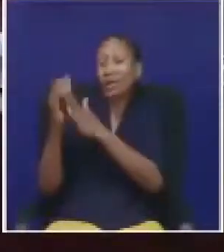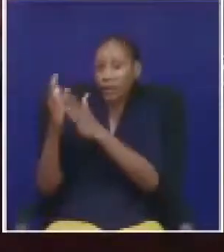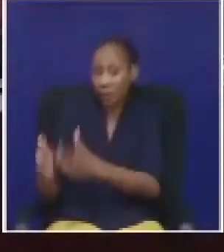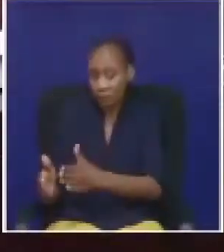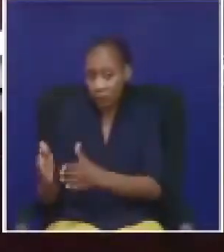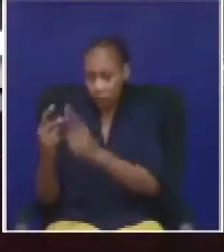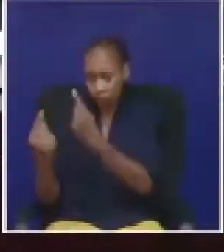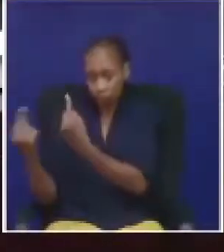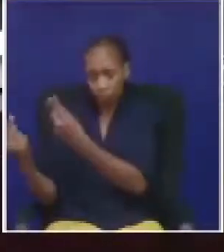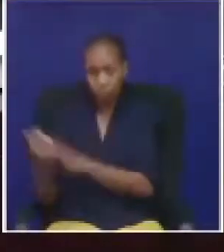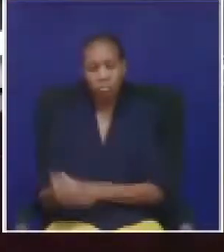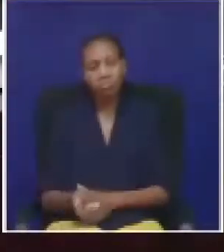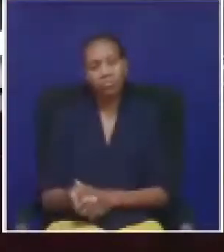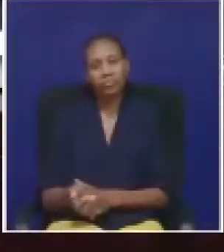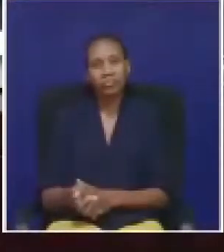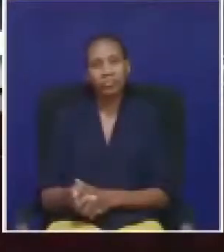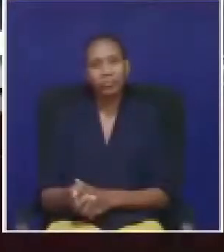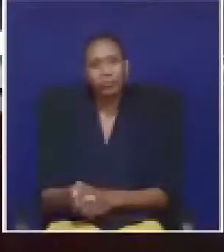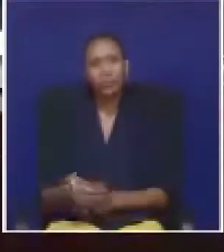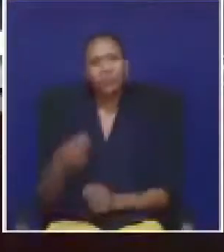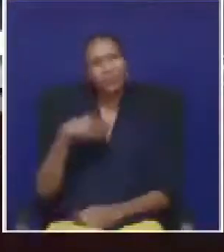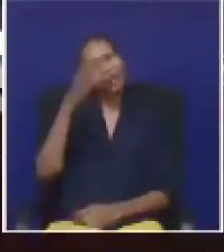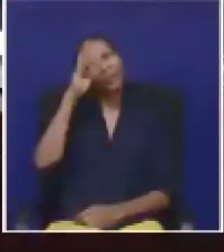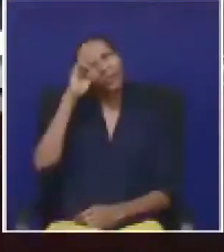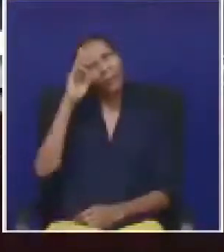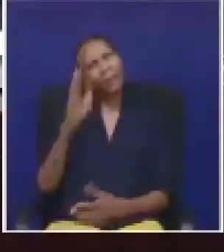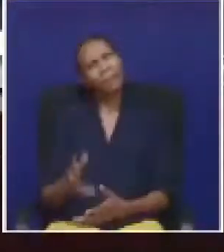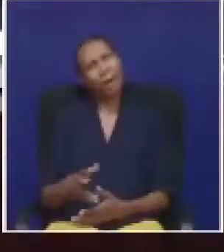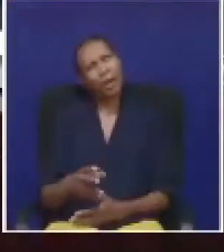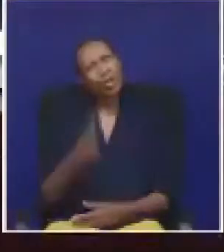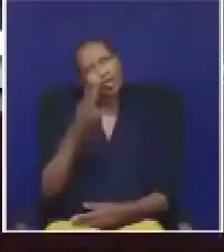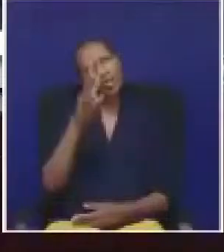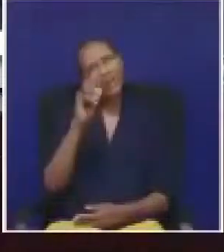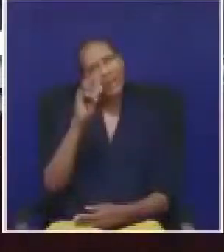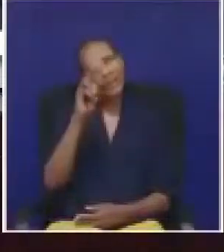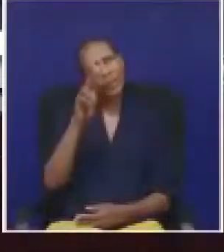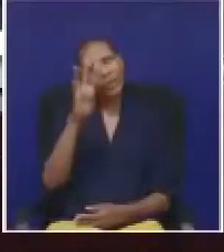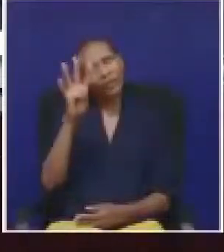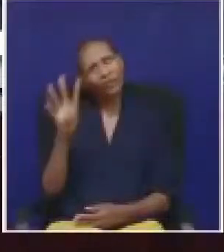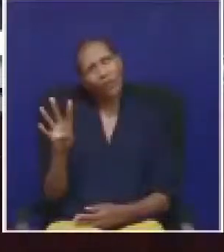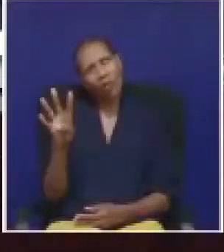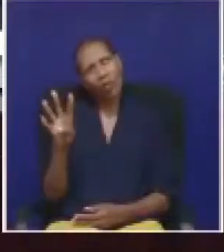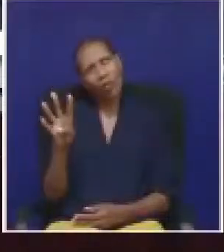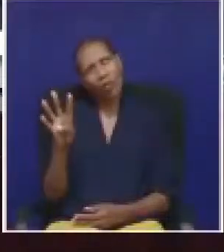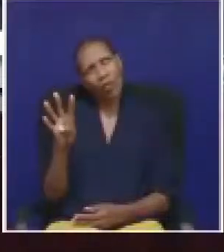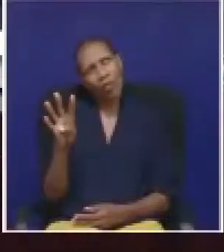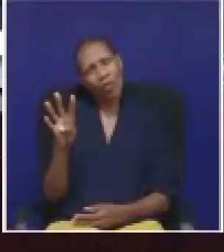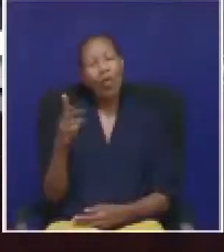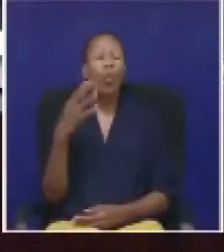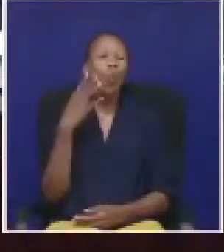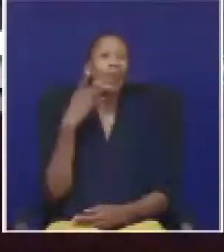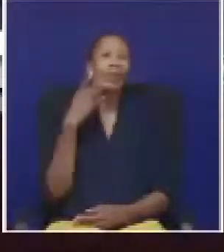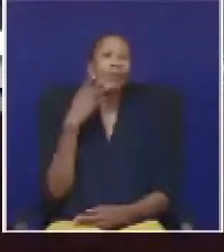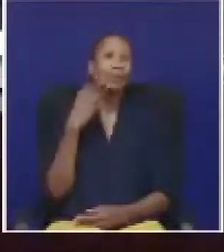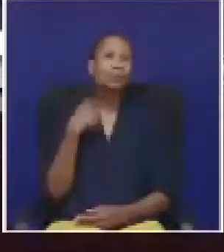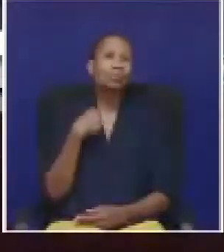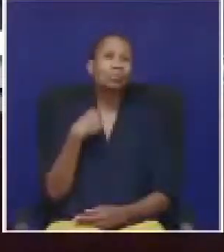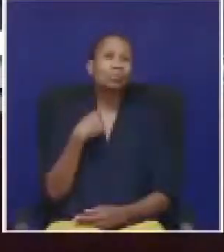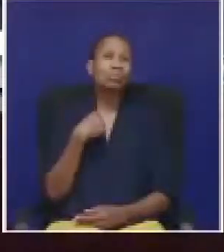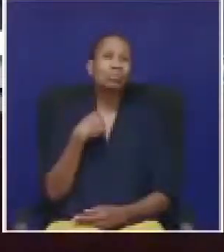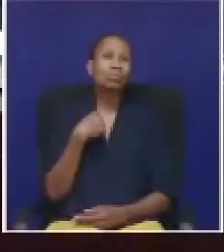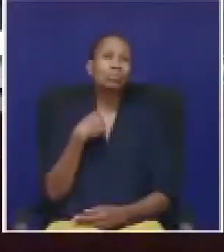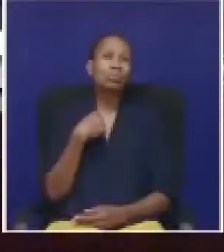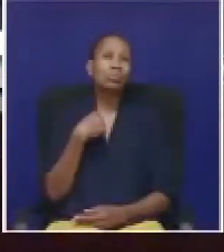in fact, I recall very well that it was in 2024 when I was